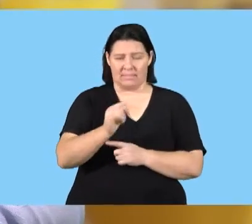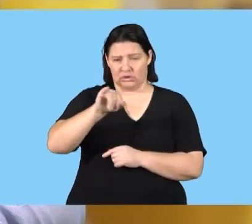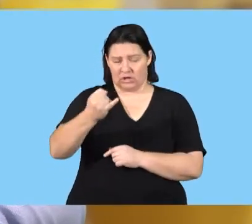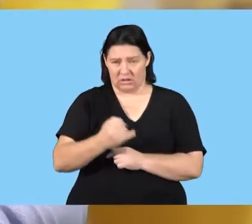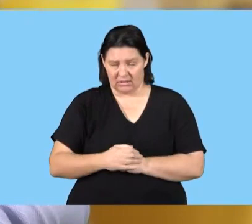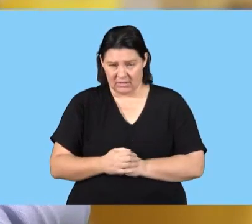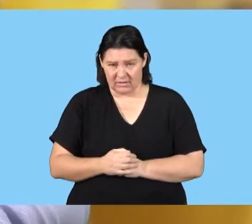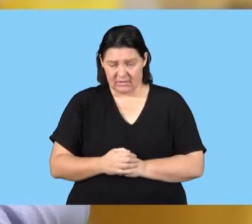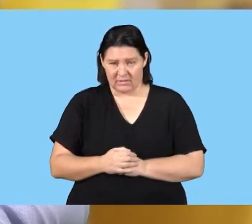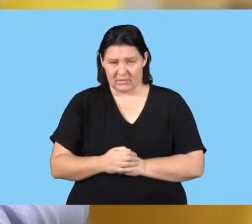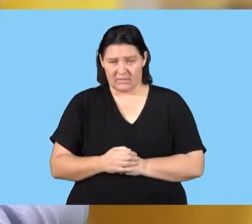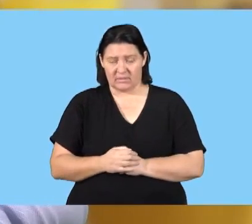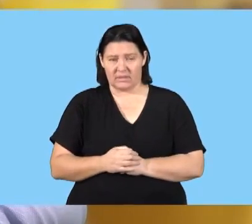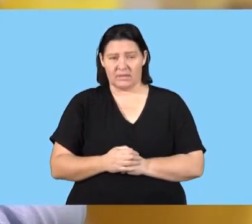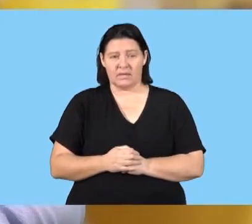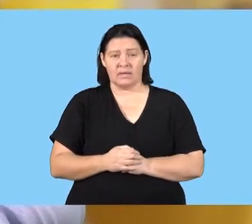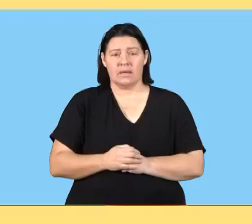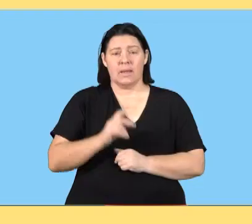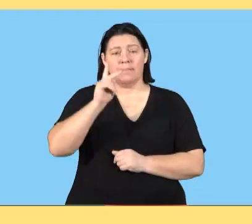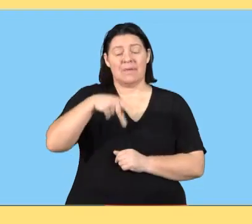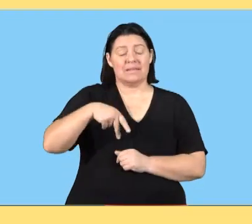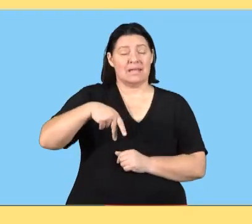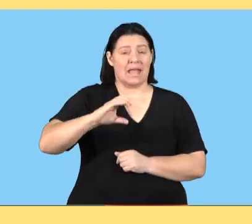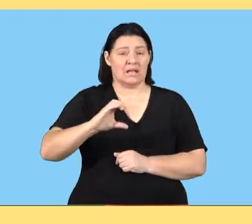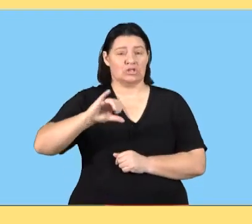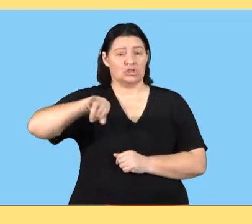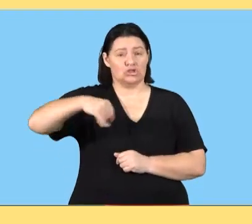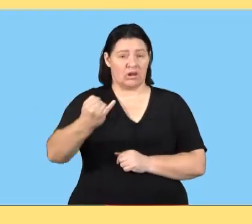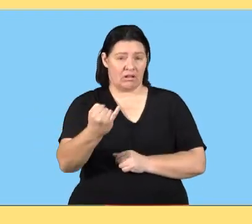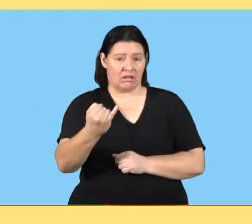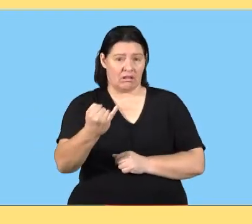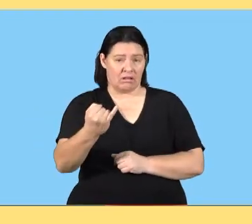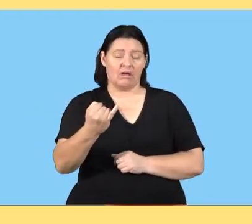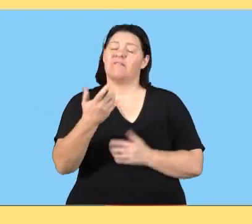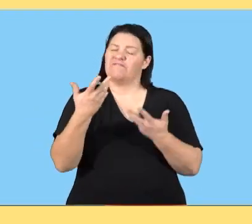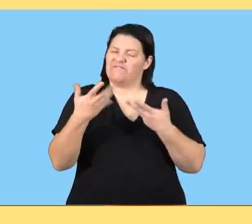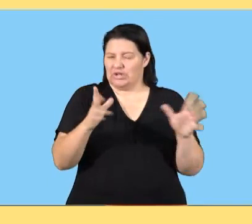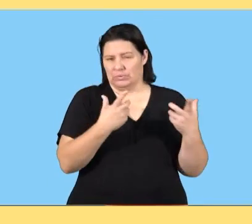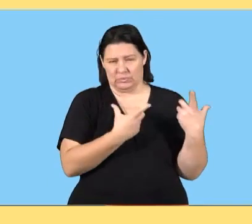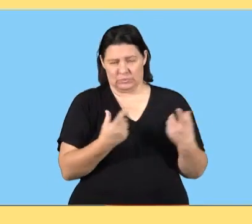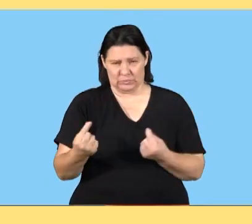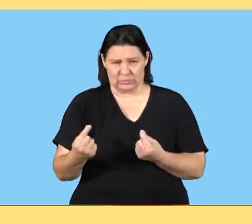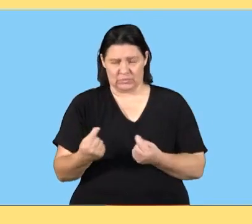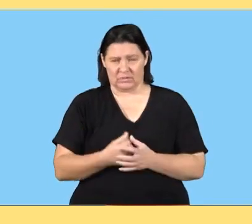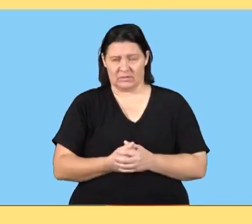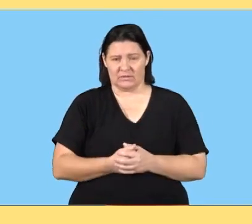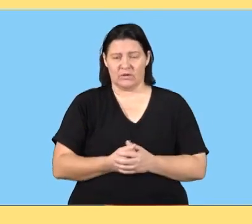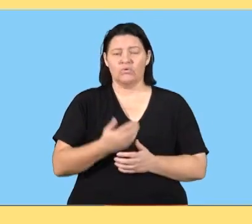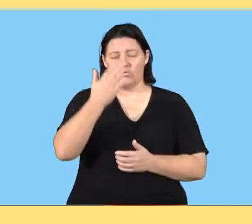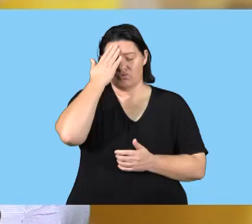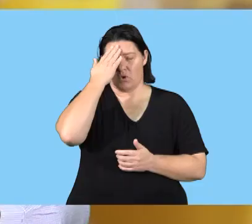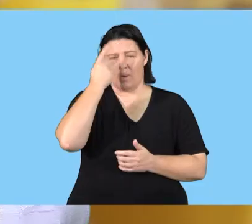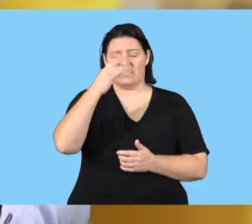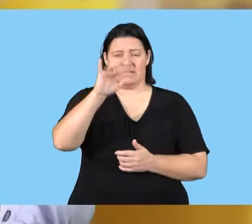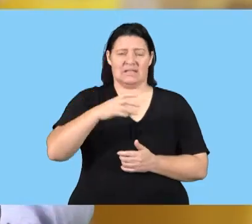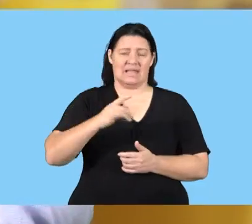journal. The petty cash journal was already done, so at this point, you already know